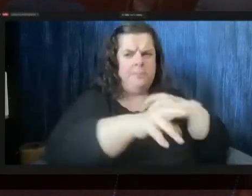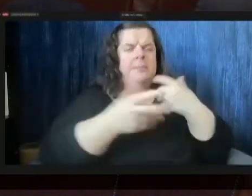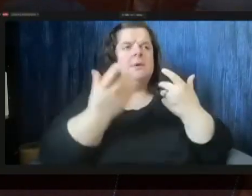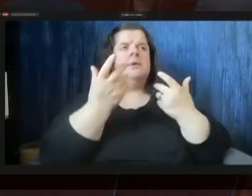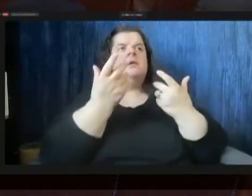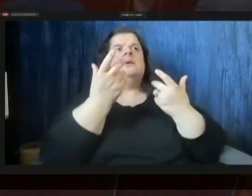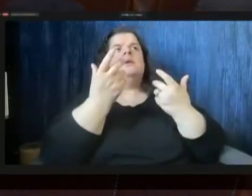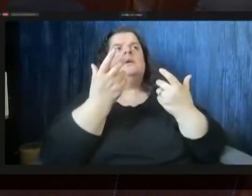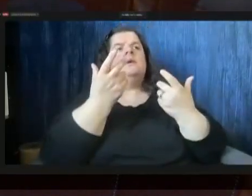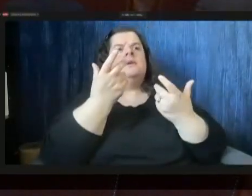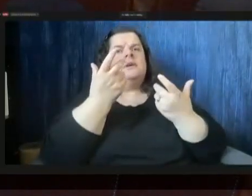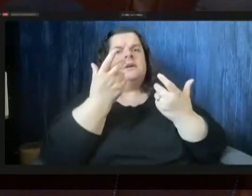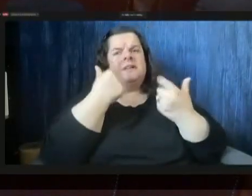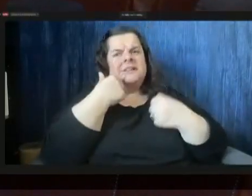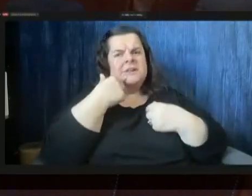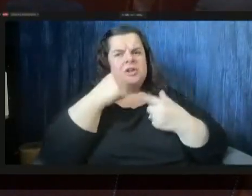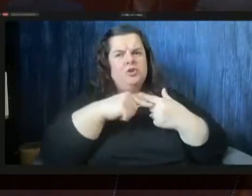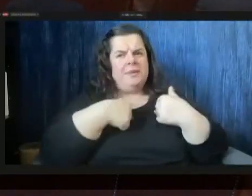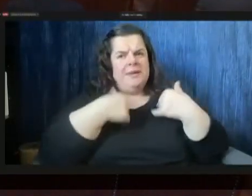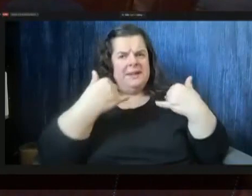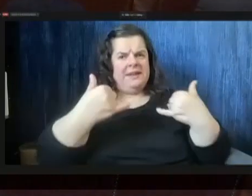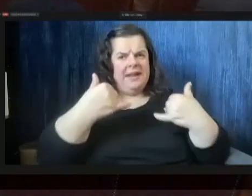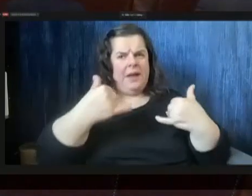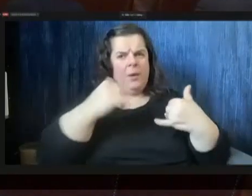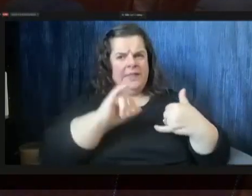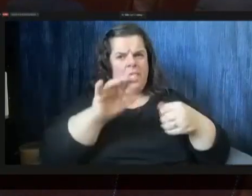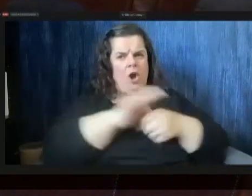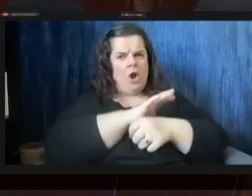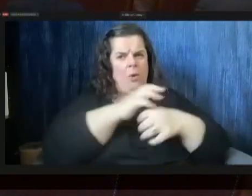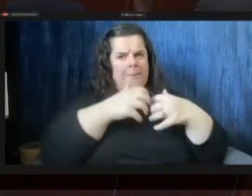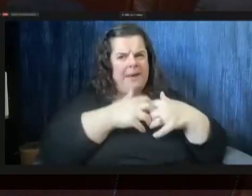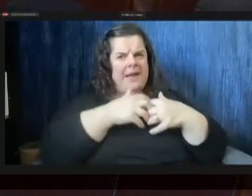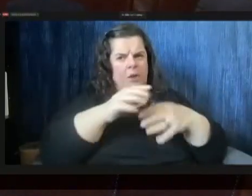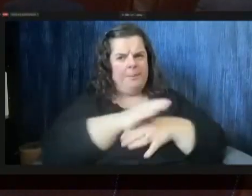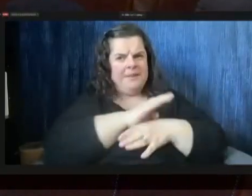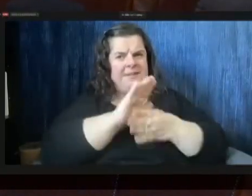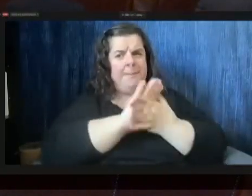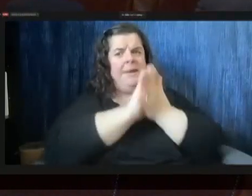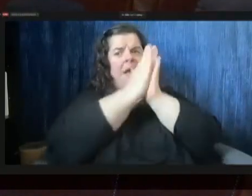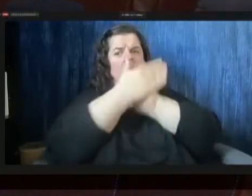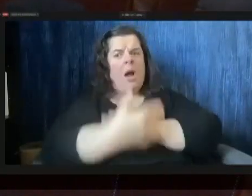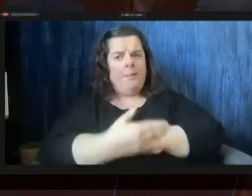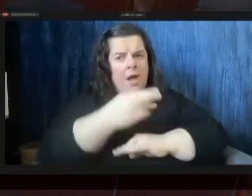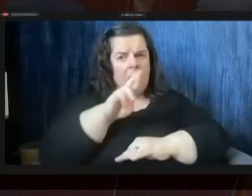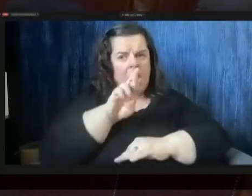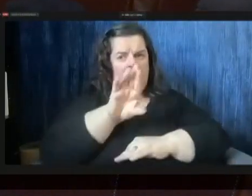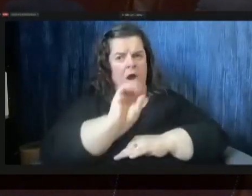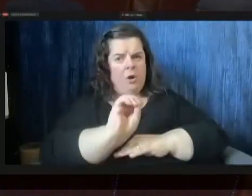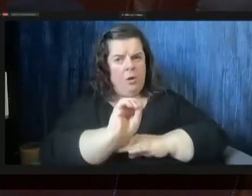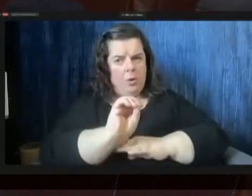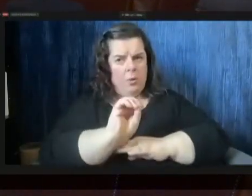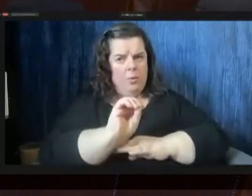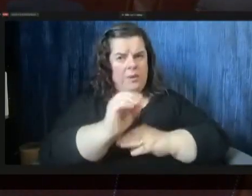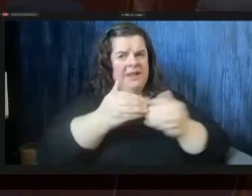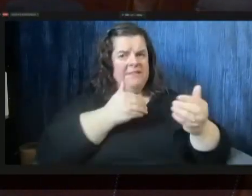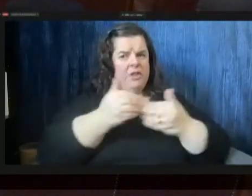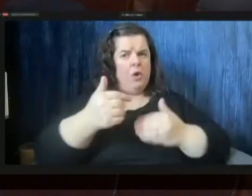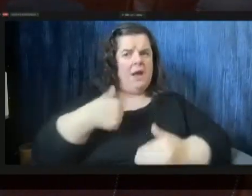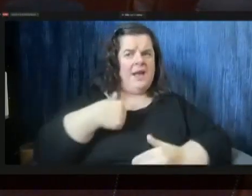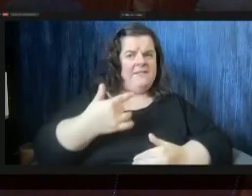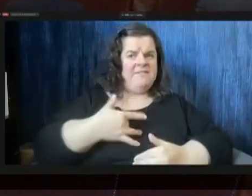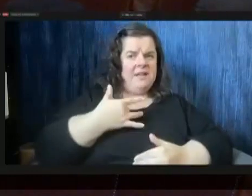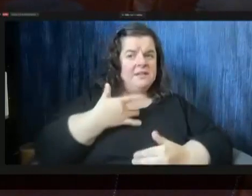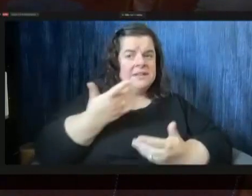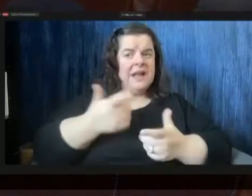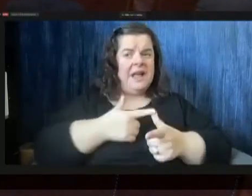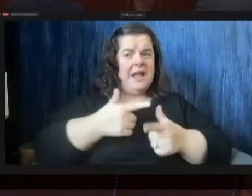to me now, just even that whole mechanical business of becoming an RCO, even though I really felt that some, and